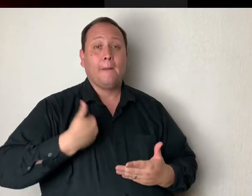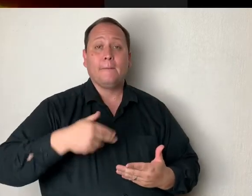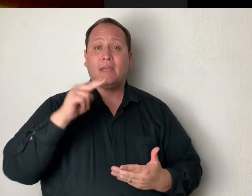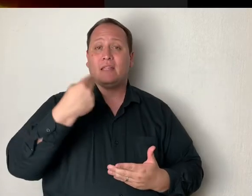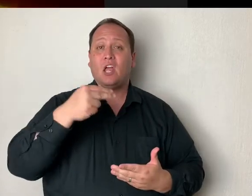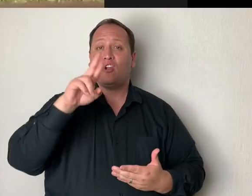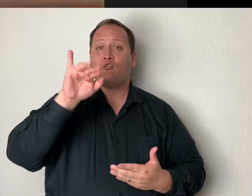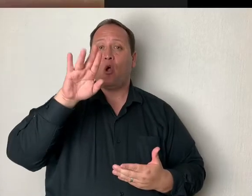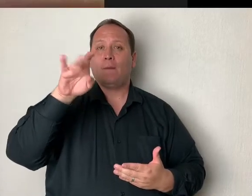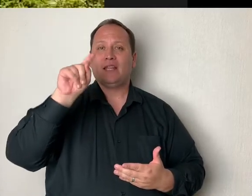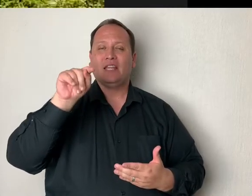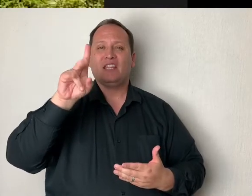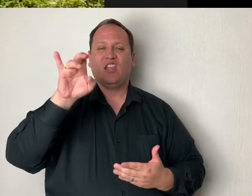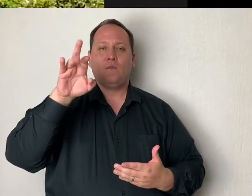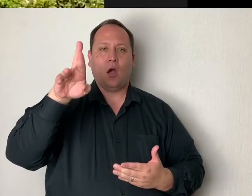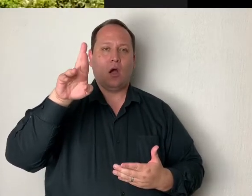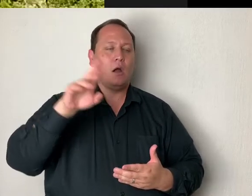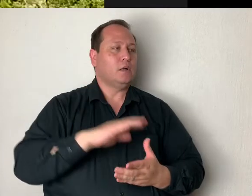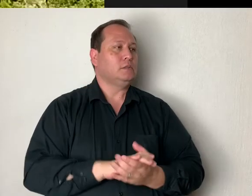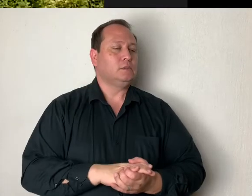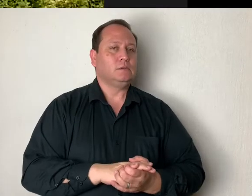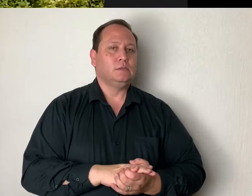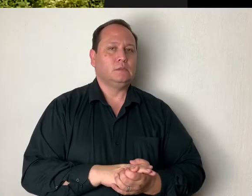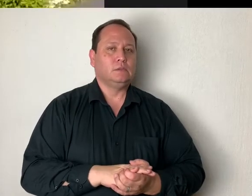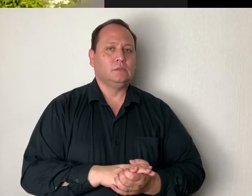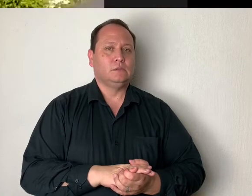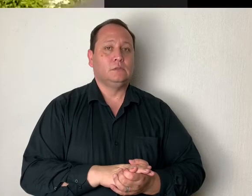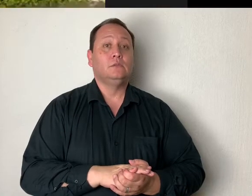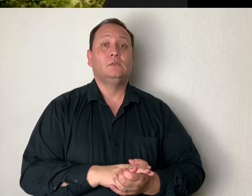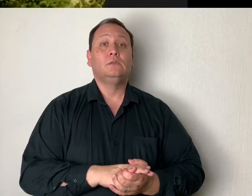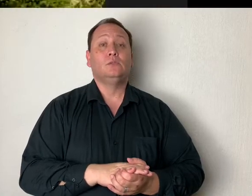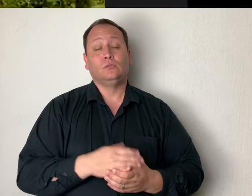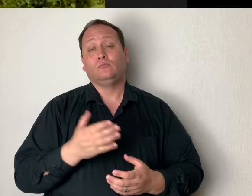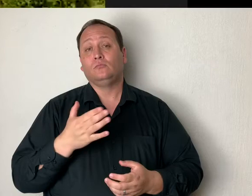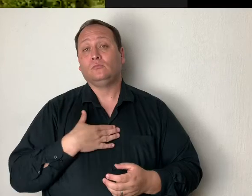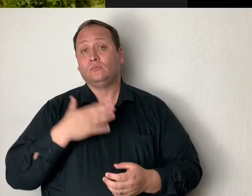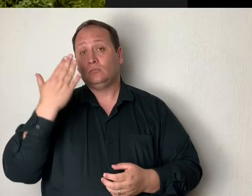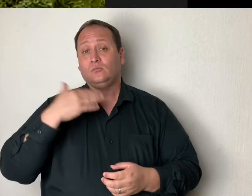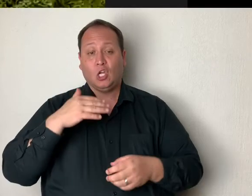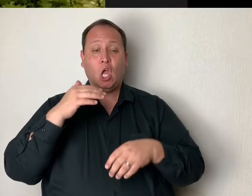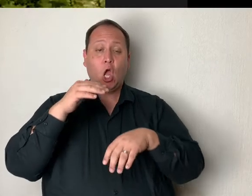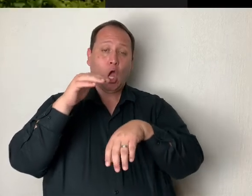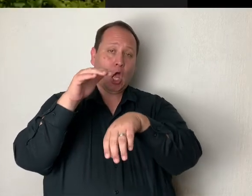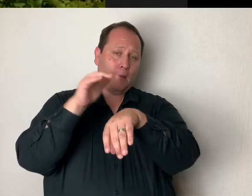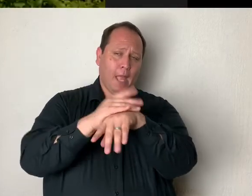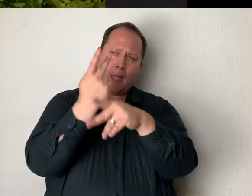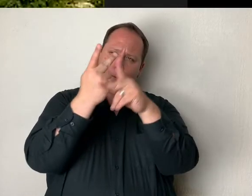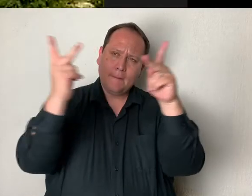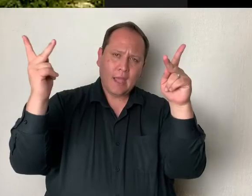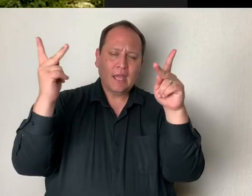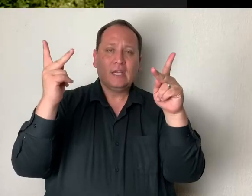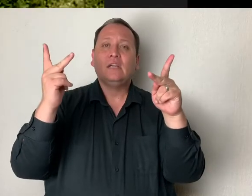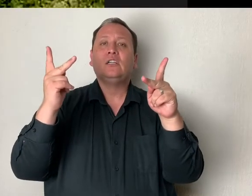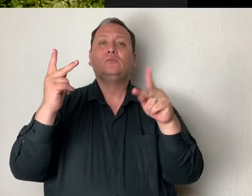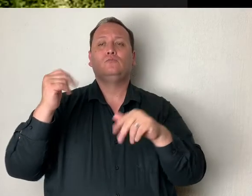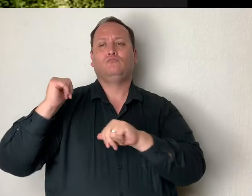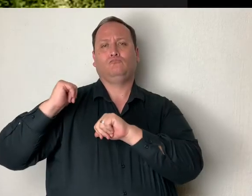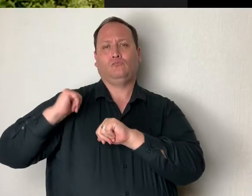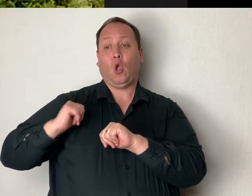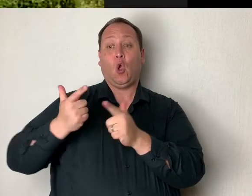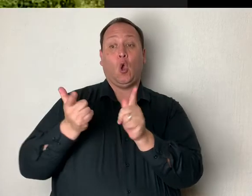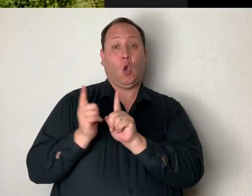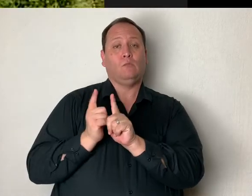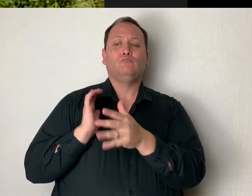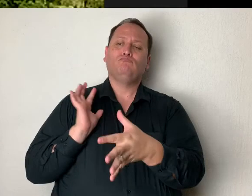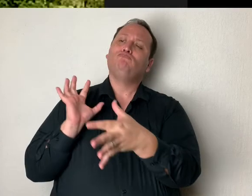Vivar. I'm part of the Friends of Friendship Park. court leadership group. I'm also